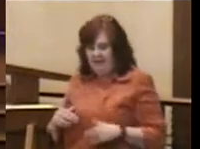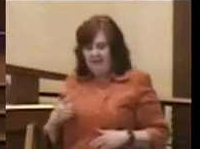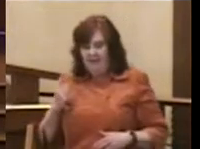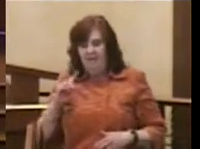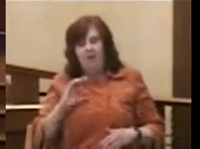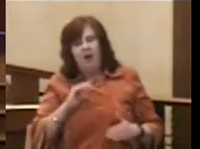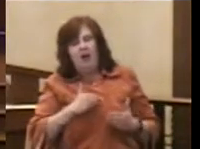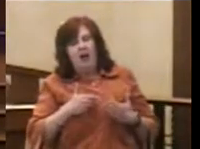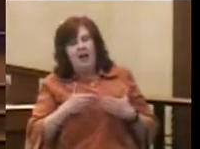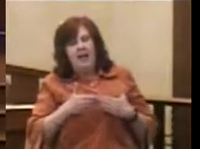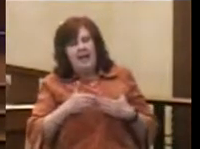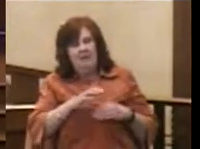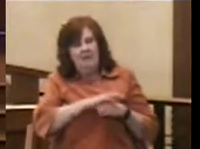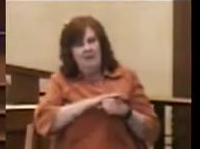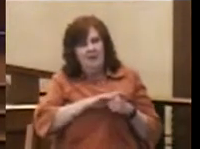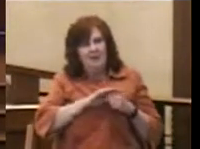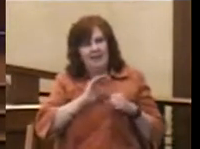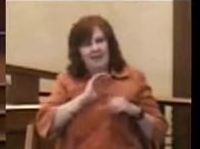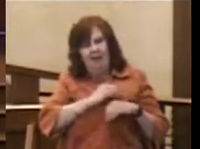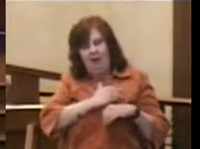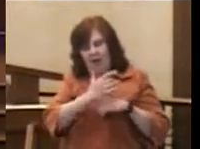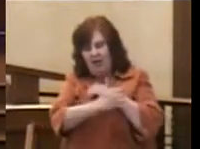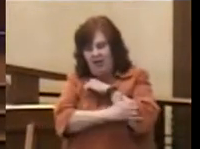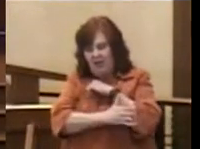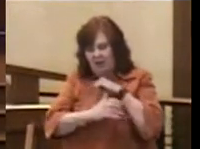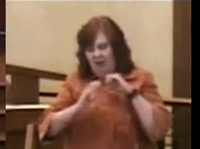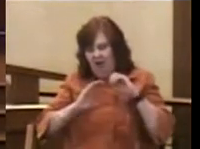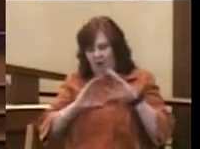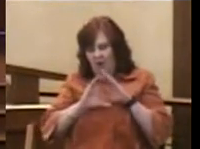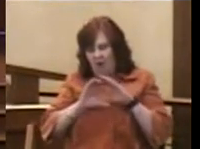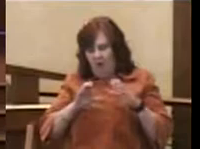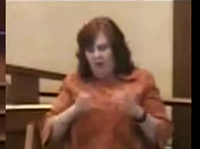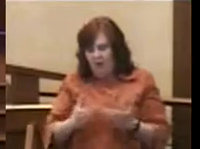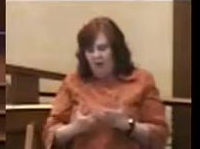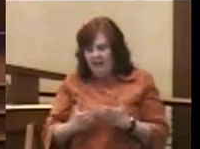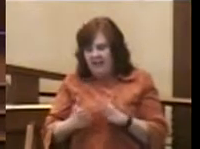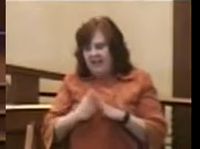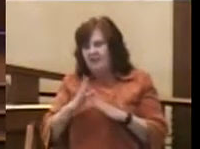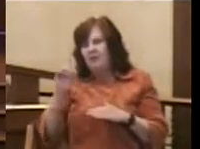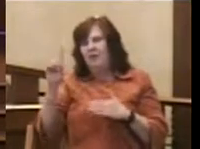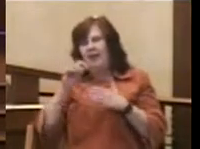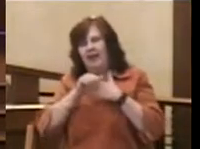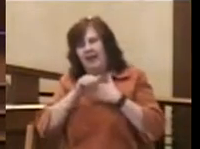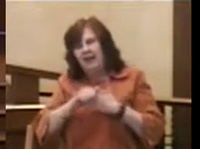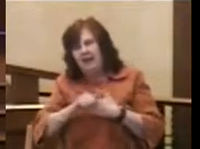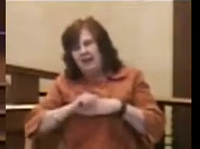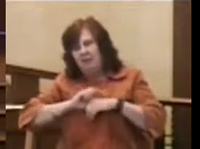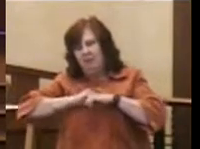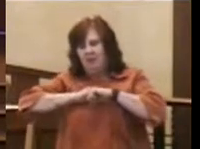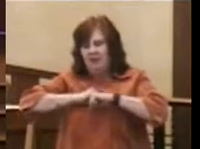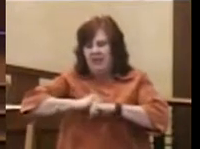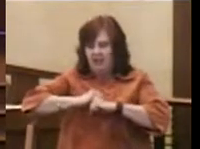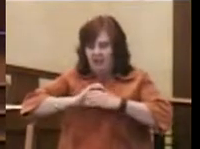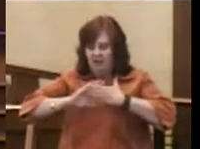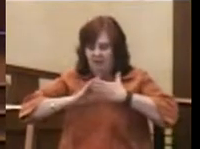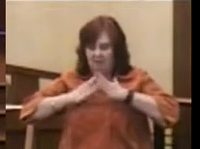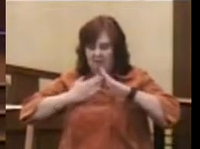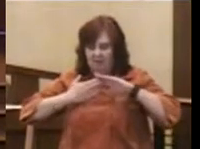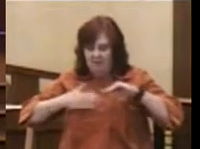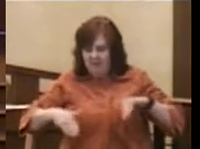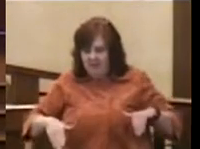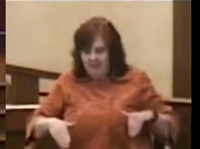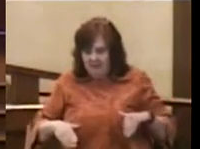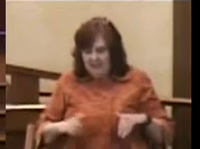For our neighbors, our country, and our world, we ask your leading, protection, and peace.